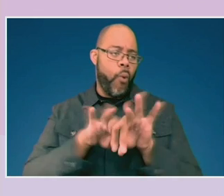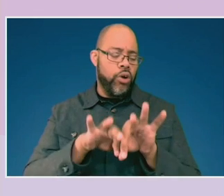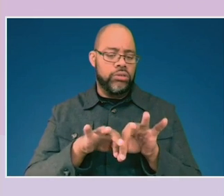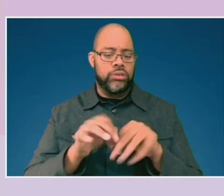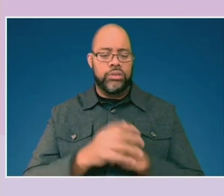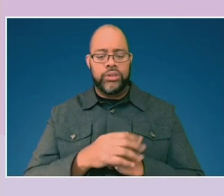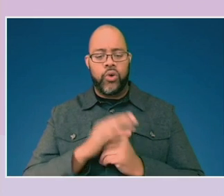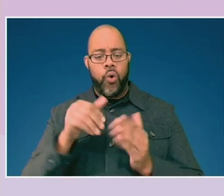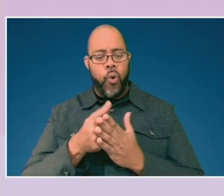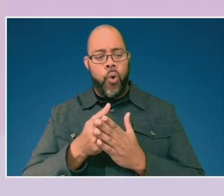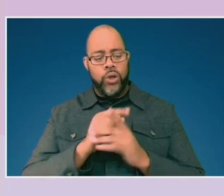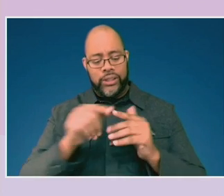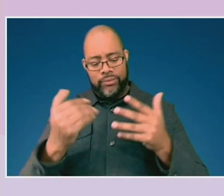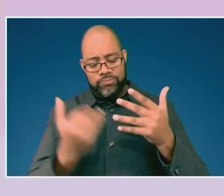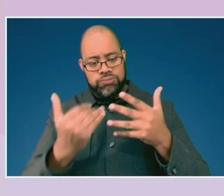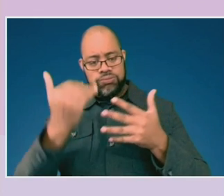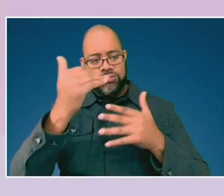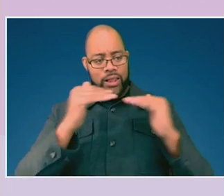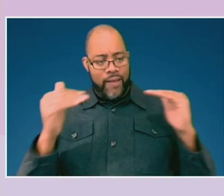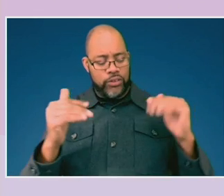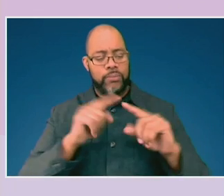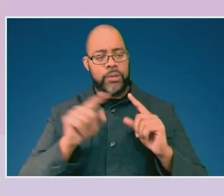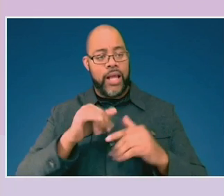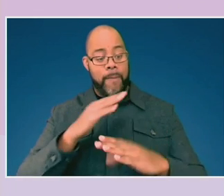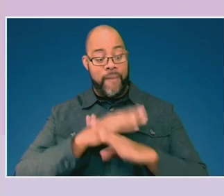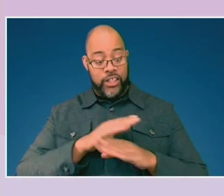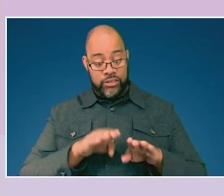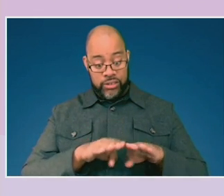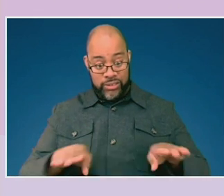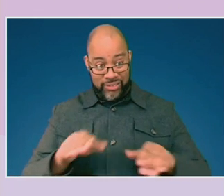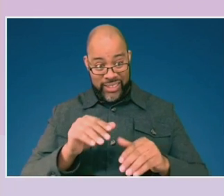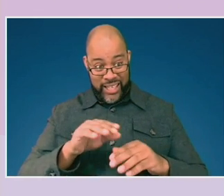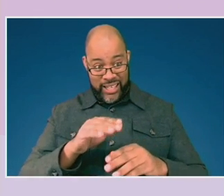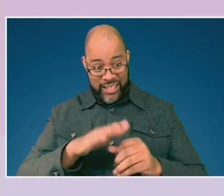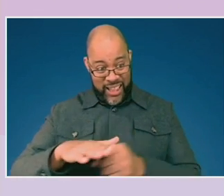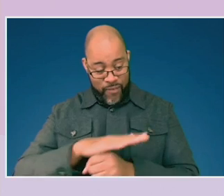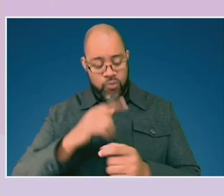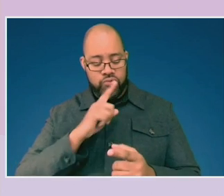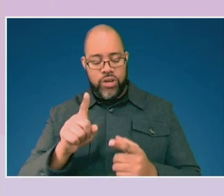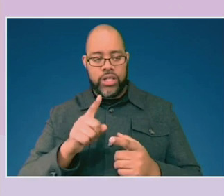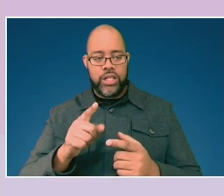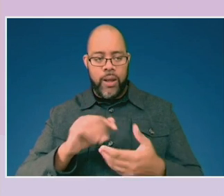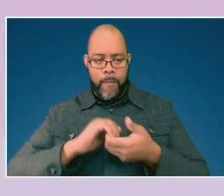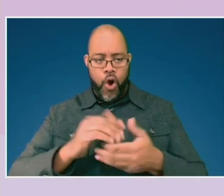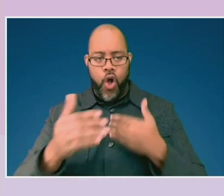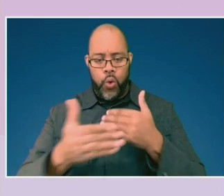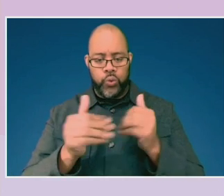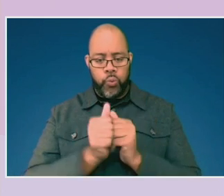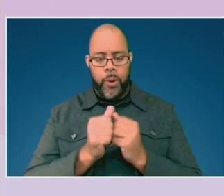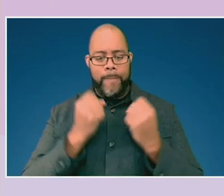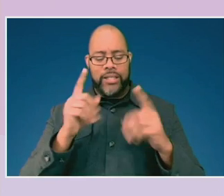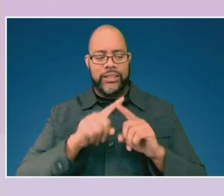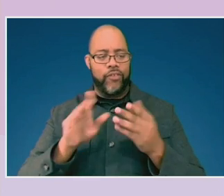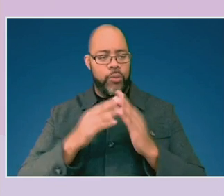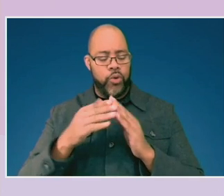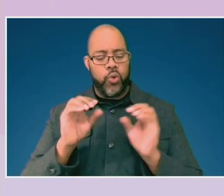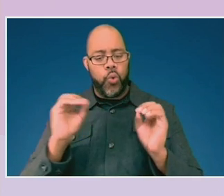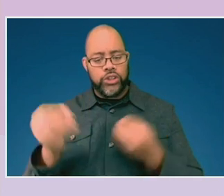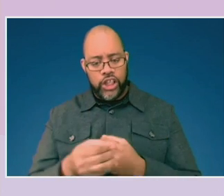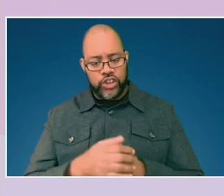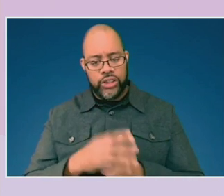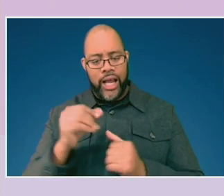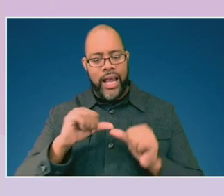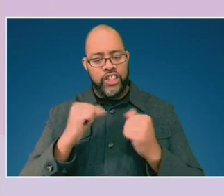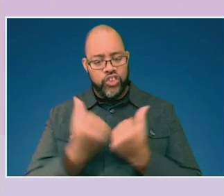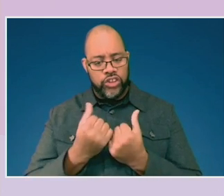these tiers, but in that prevention space, we really partner very, very closely with many different community organizations and